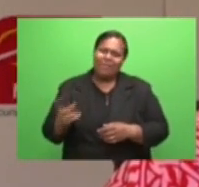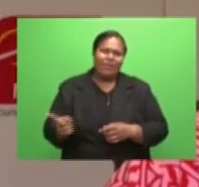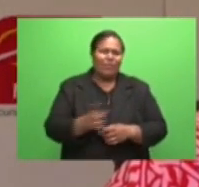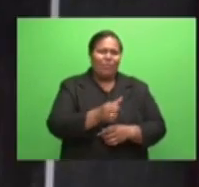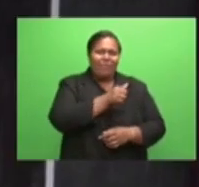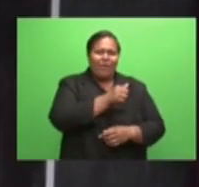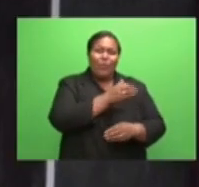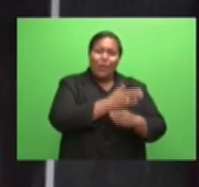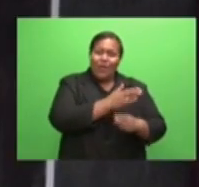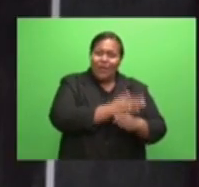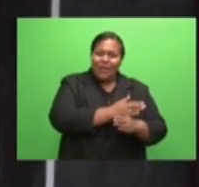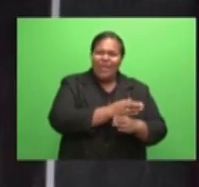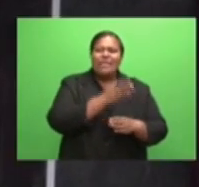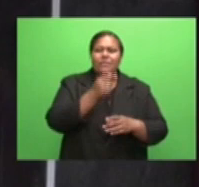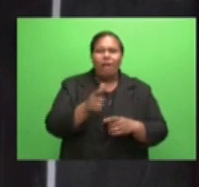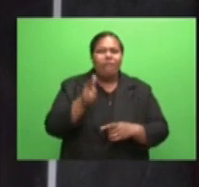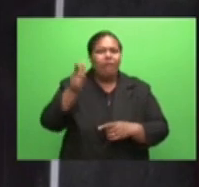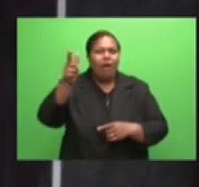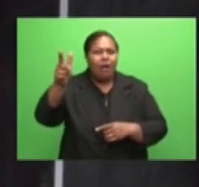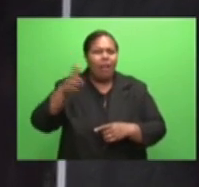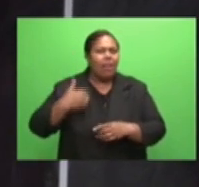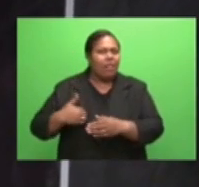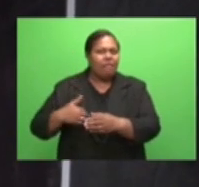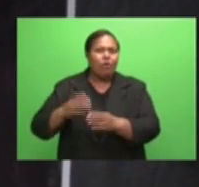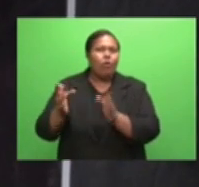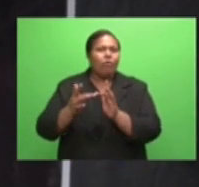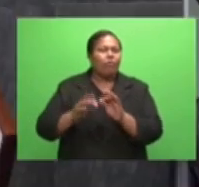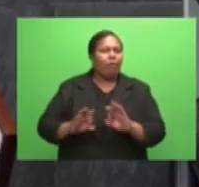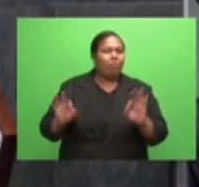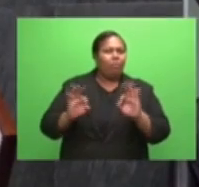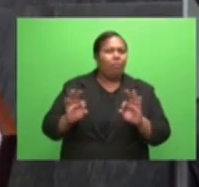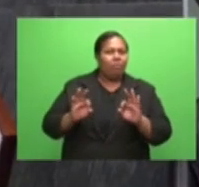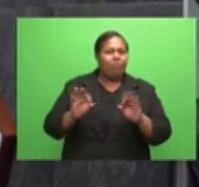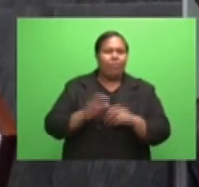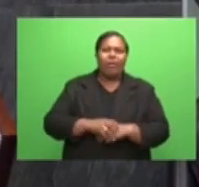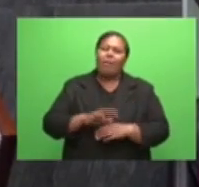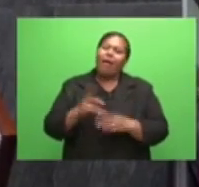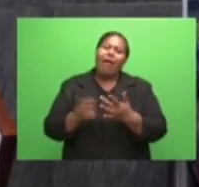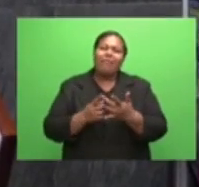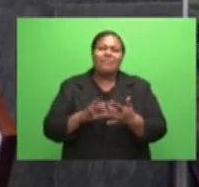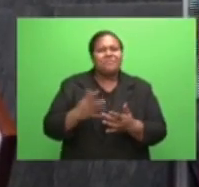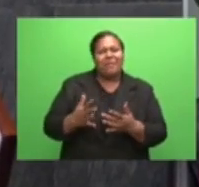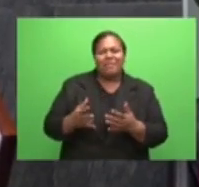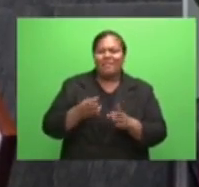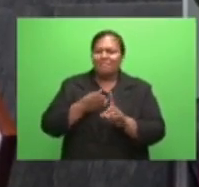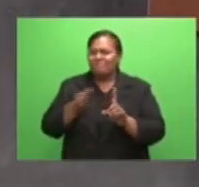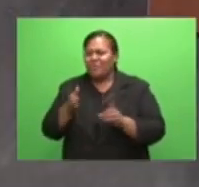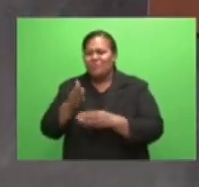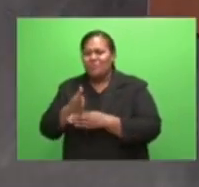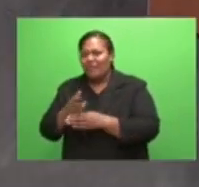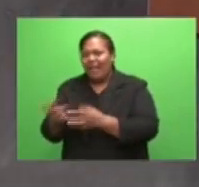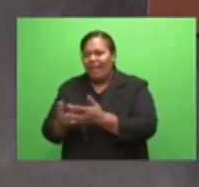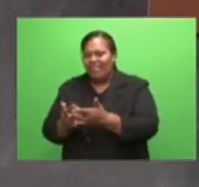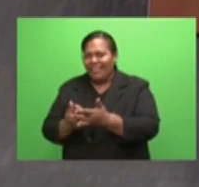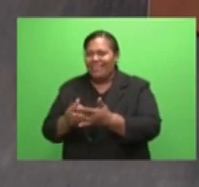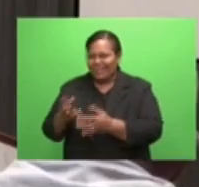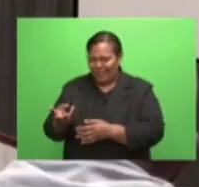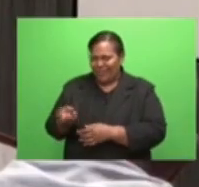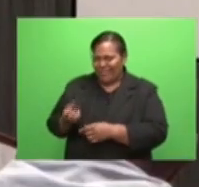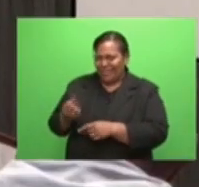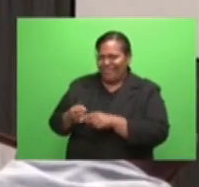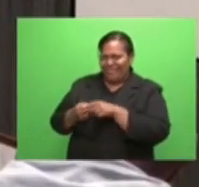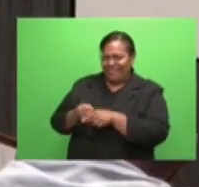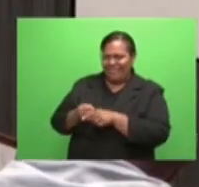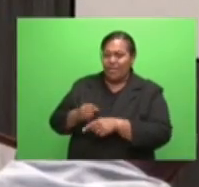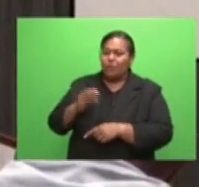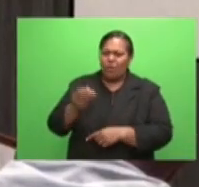areas with no contact, and those who may have found other source of income. He adds the fund believes some members may be more cautious